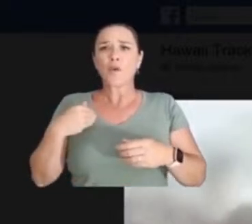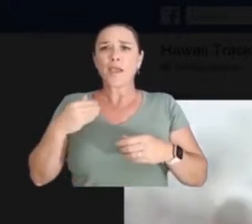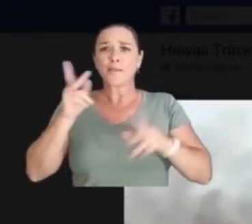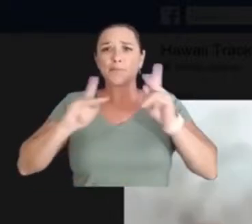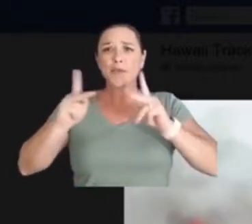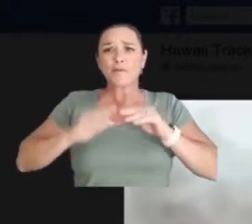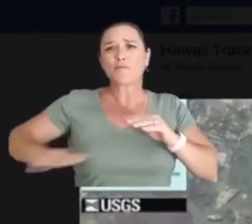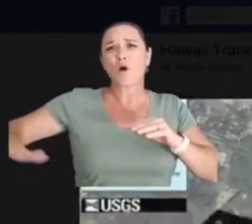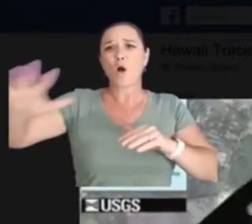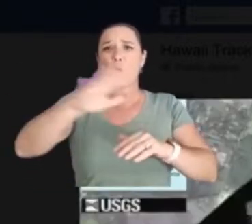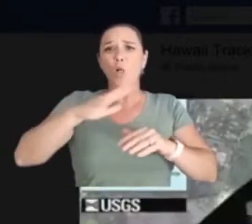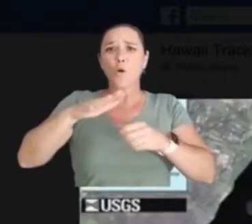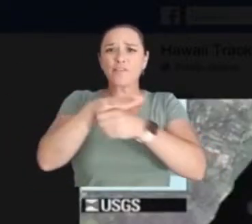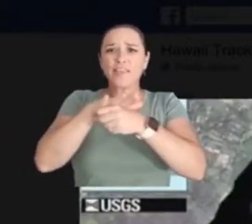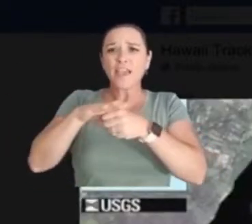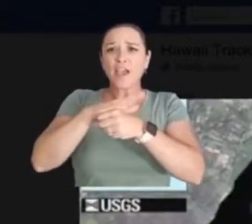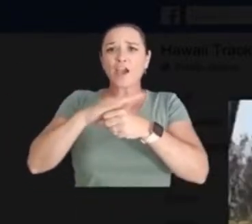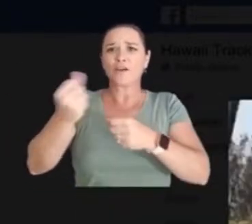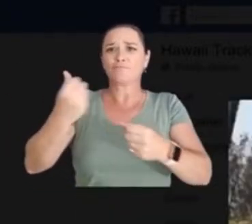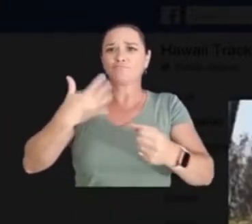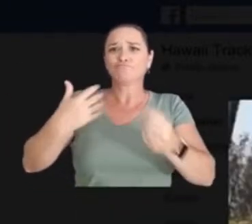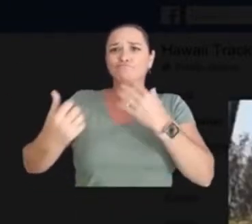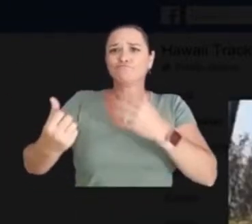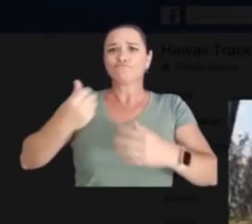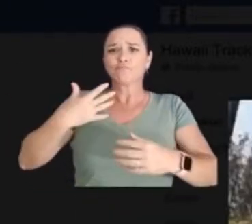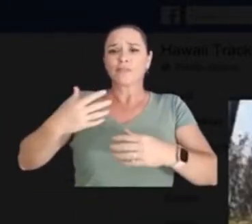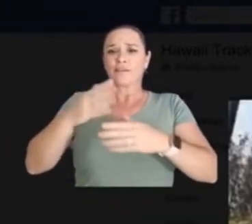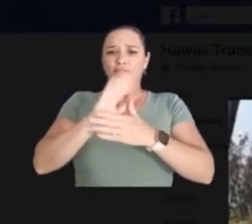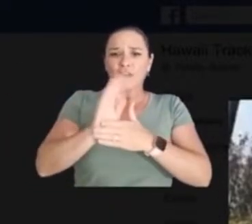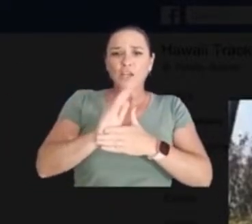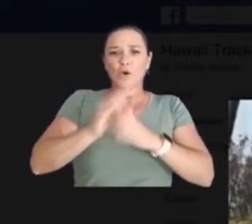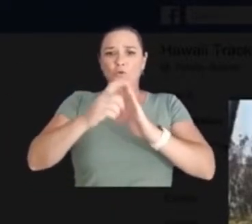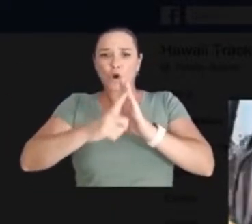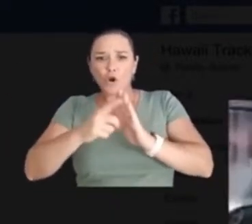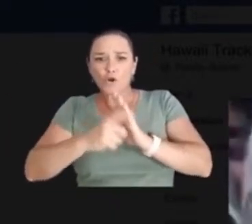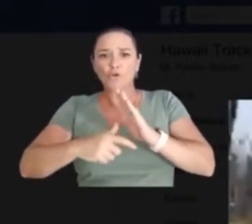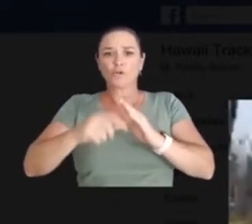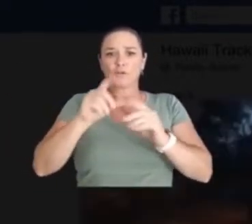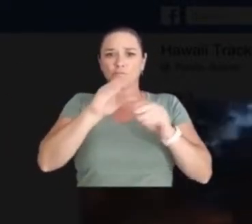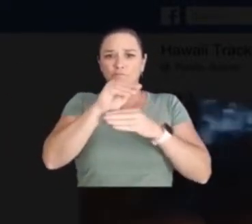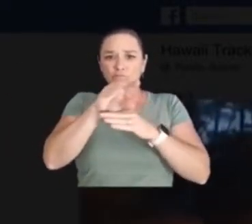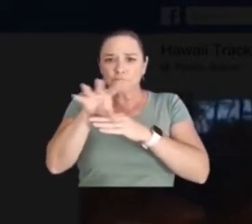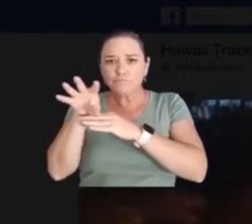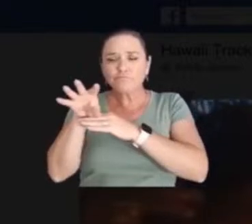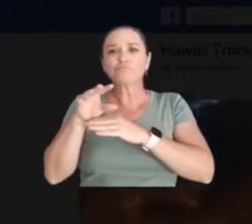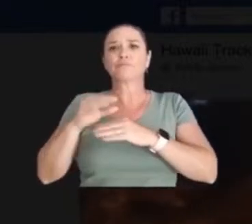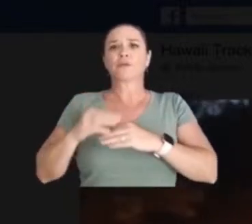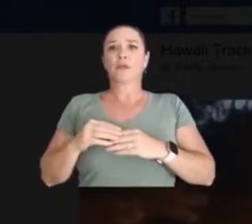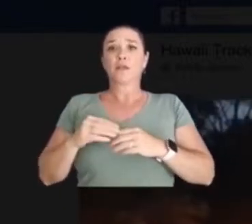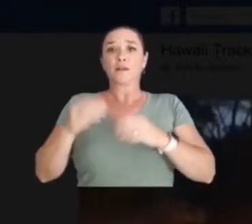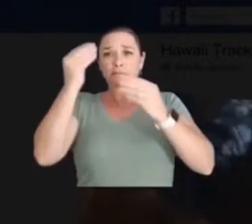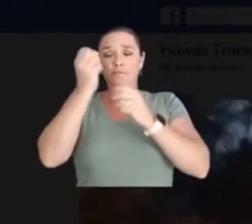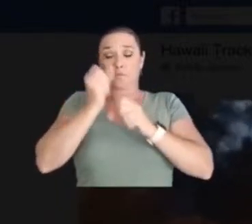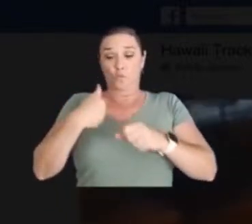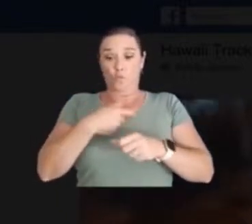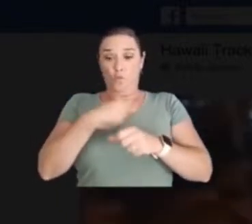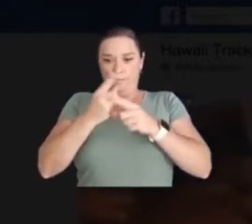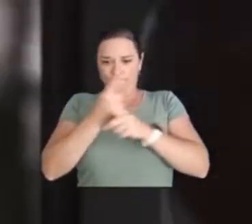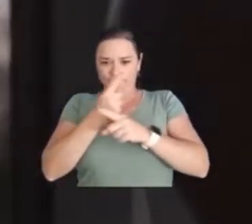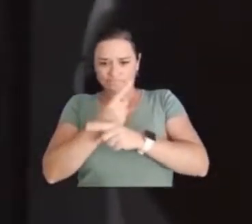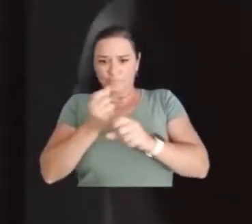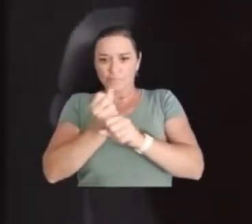neighborhoods sending in videos, articles, and images. We spend a lot of time making sure the accurate information gets out. This is live. There's still